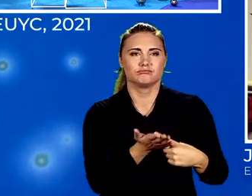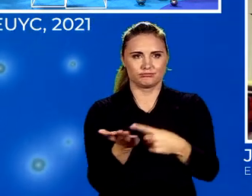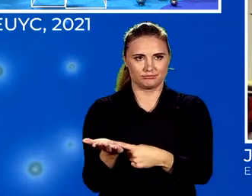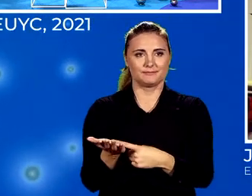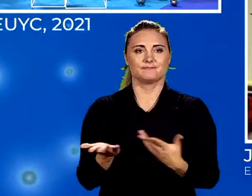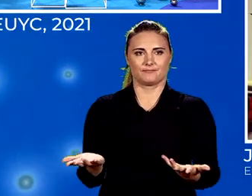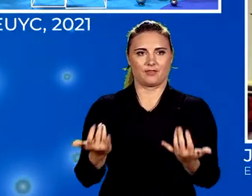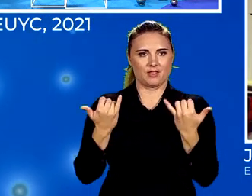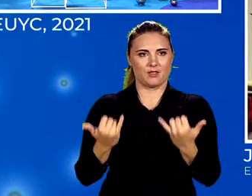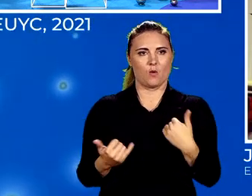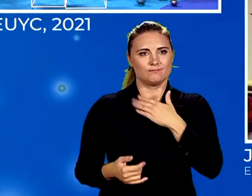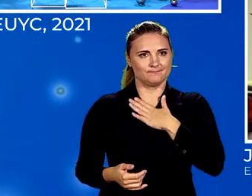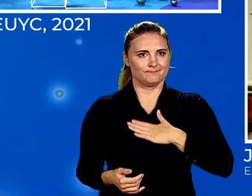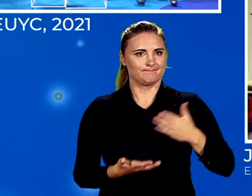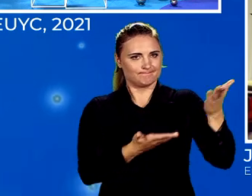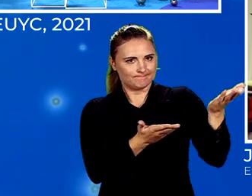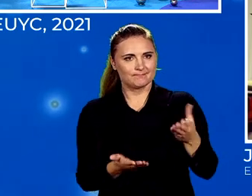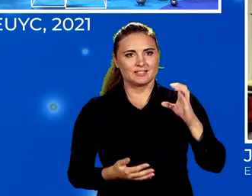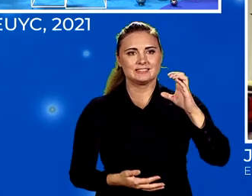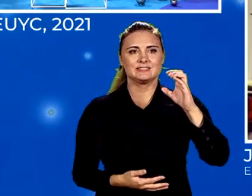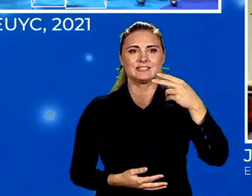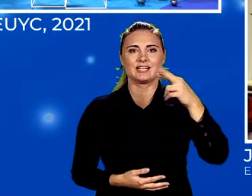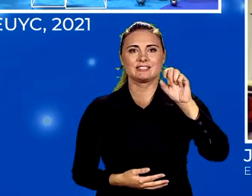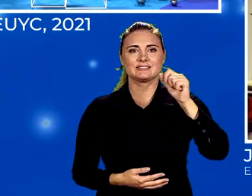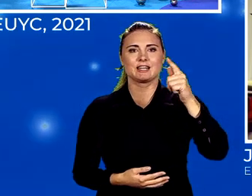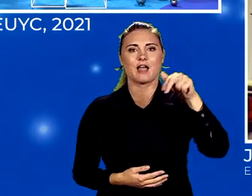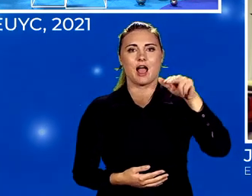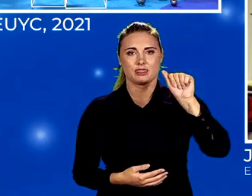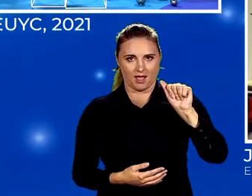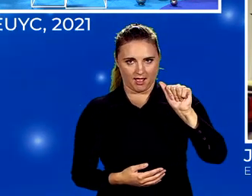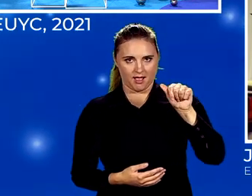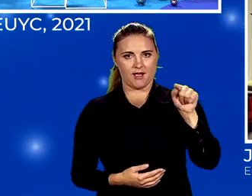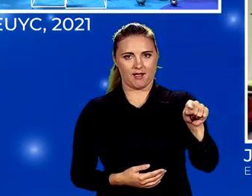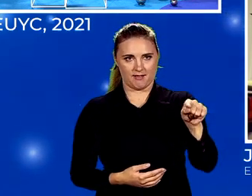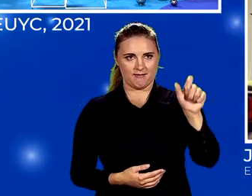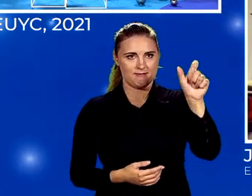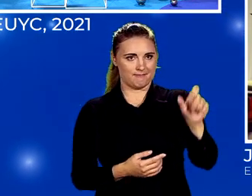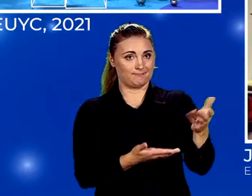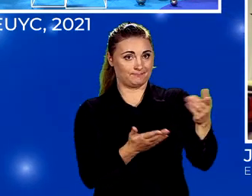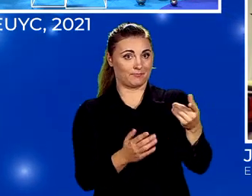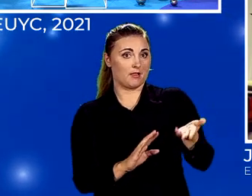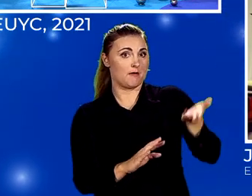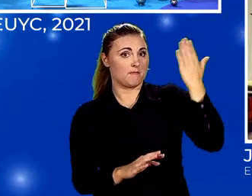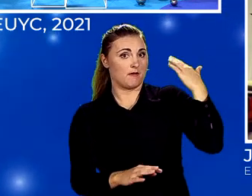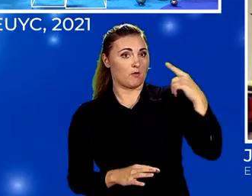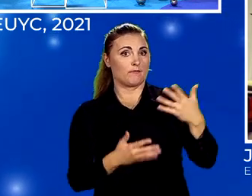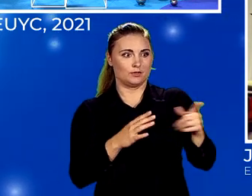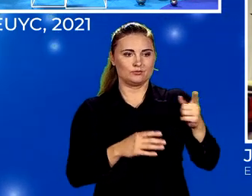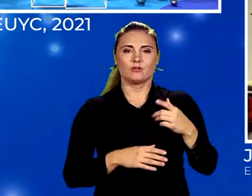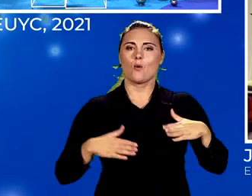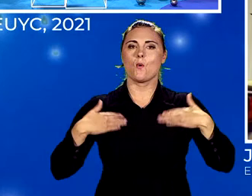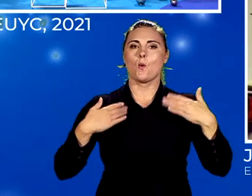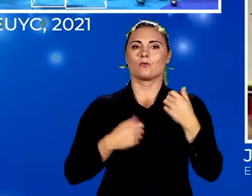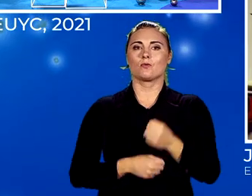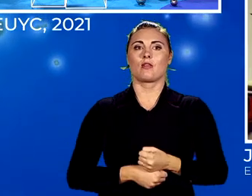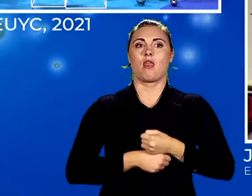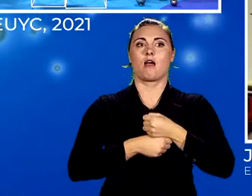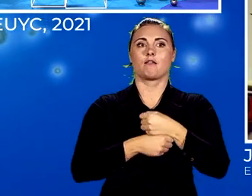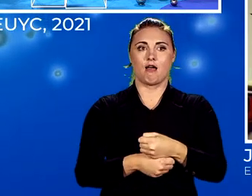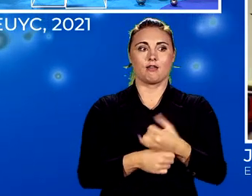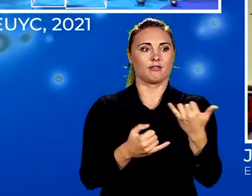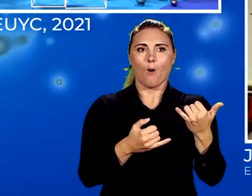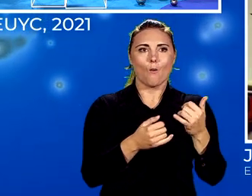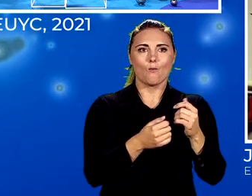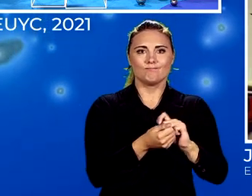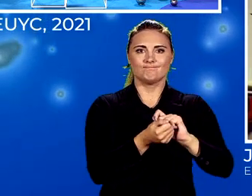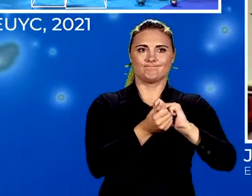actually met on the Youth Dialogue. You have been previously a youth delegate, but now you're here representing the European Youth Forum. It's the biggest youth